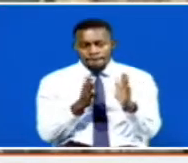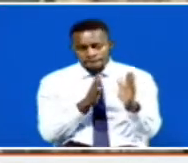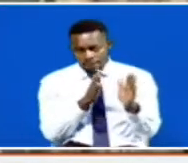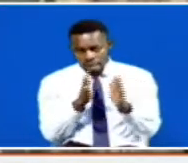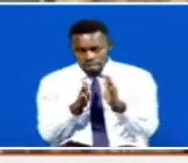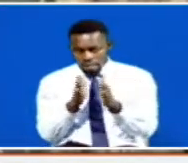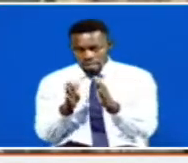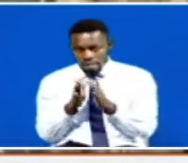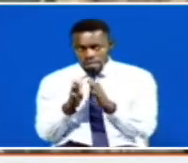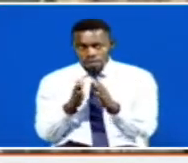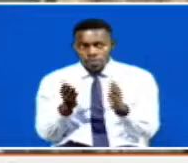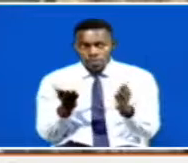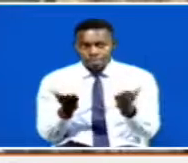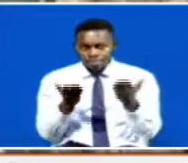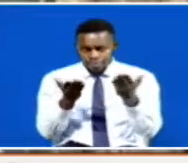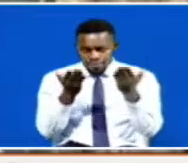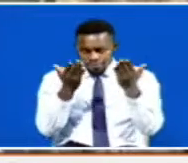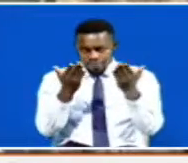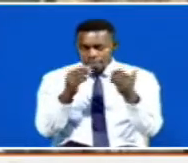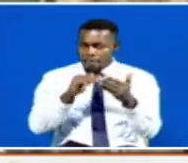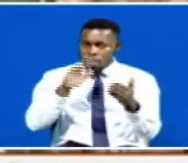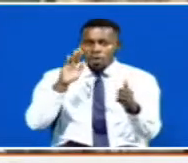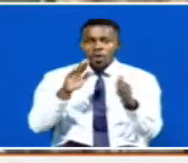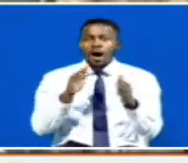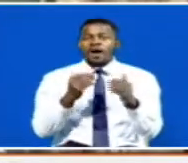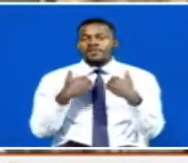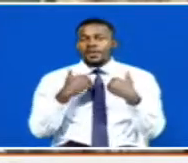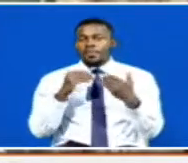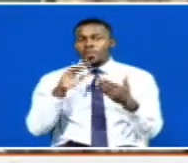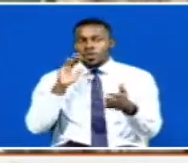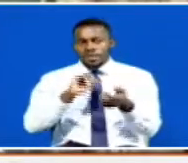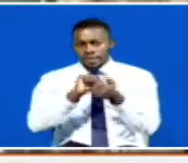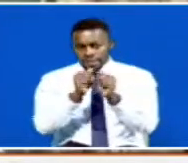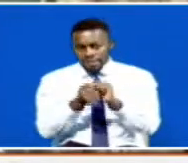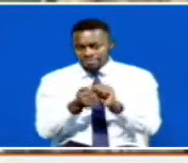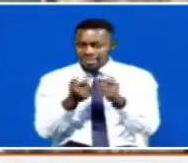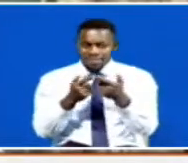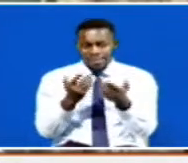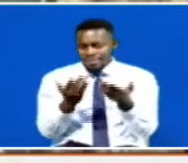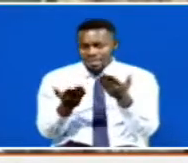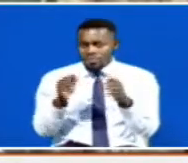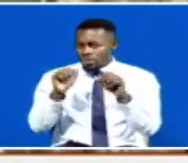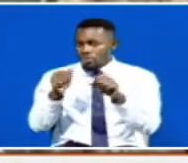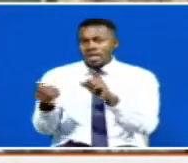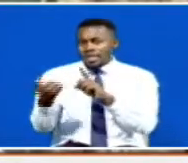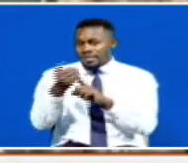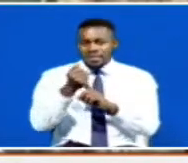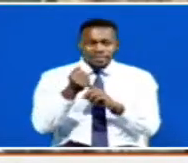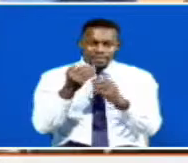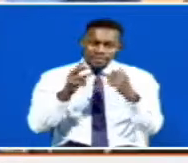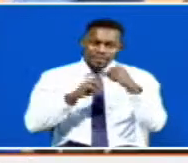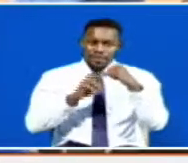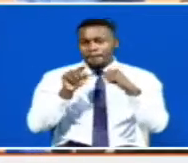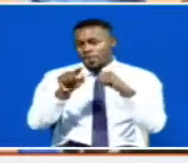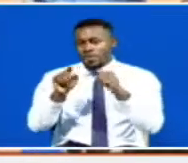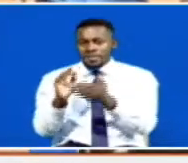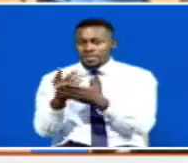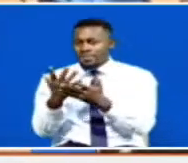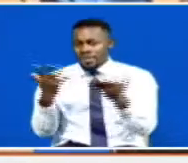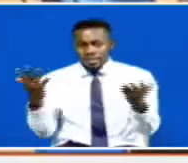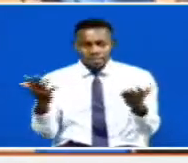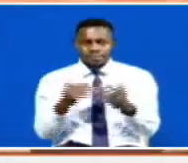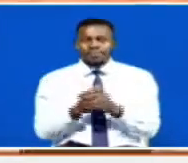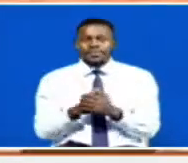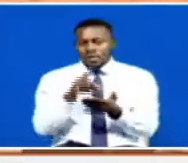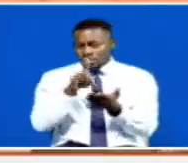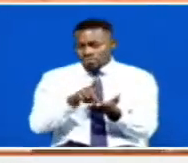We are praying we reach there. Even if we don't, we believe a mean of seven something we'll be able to achieve. At Mamangina